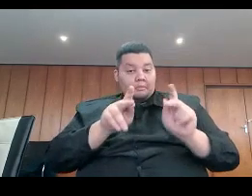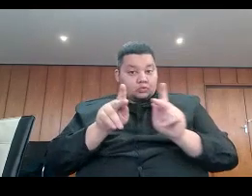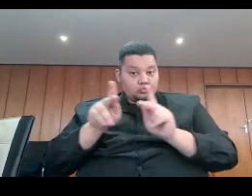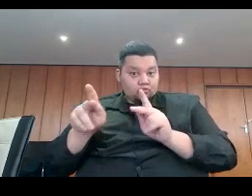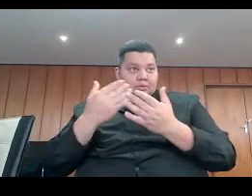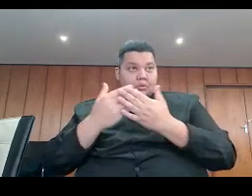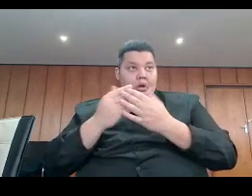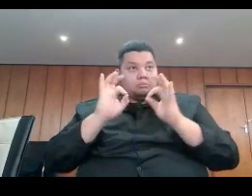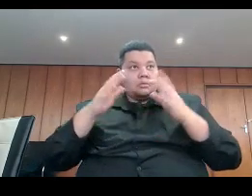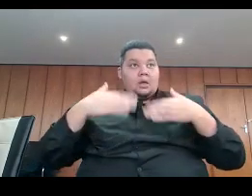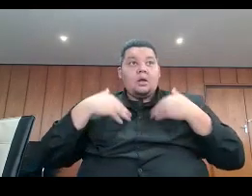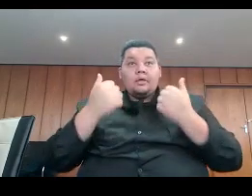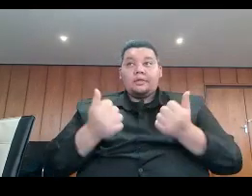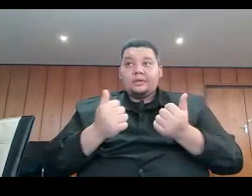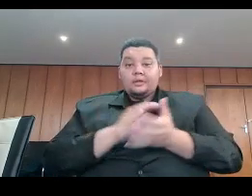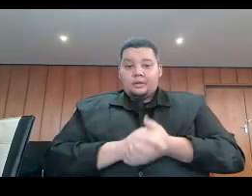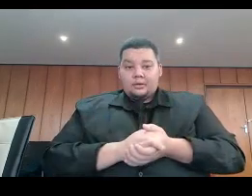be healthy?